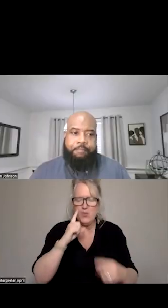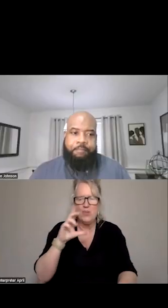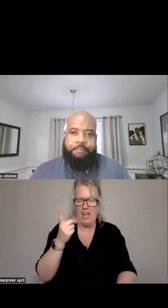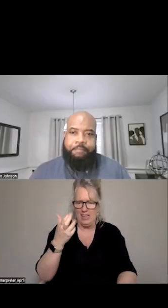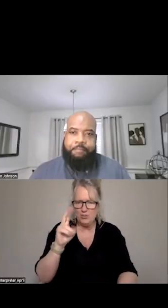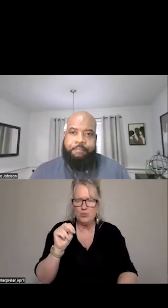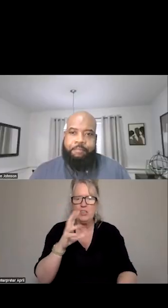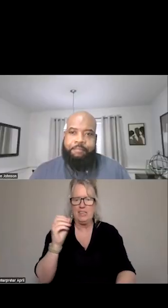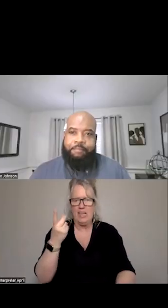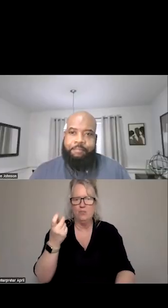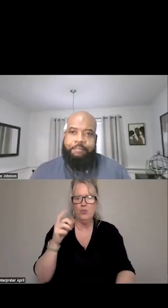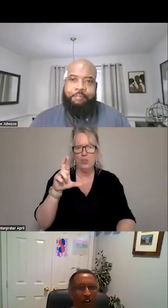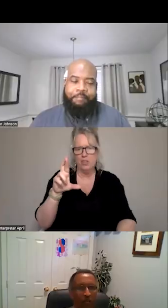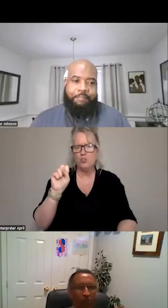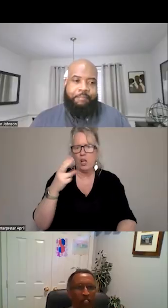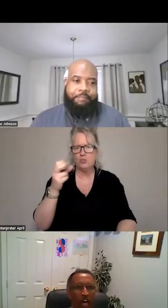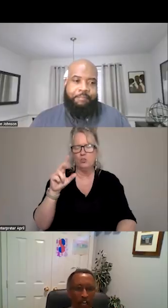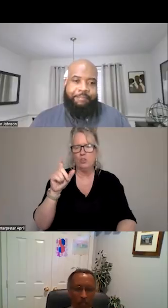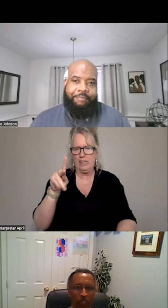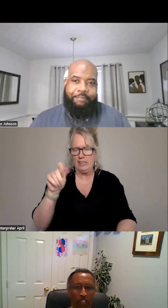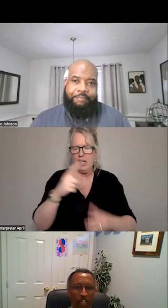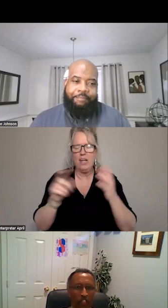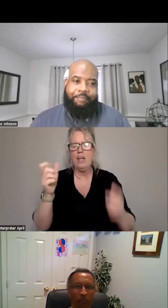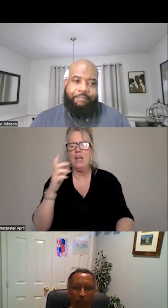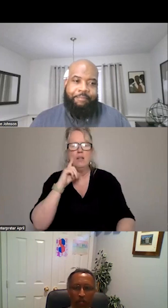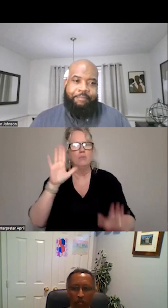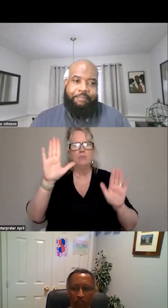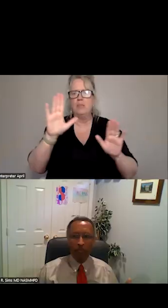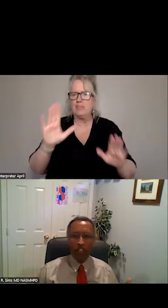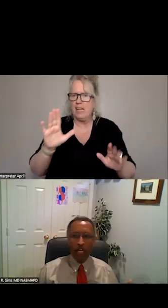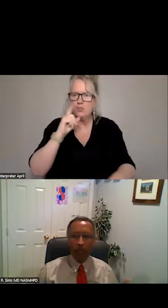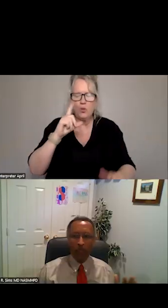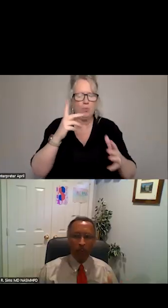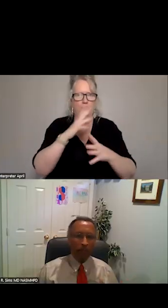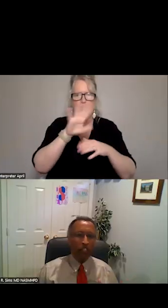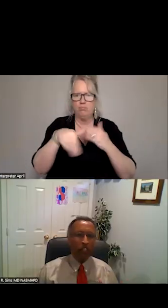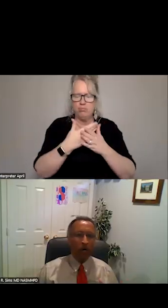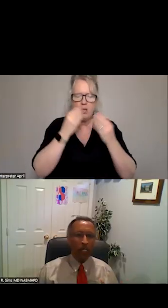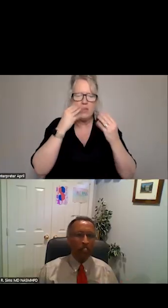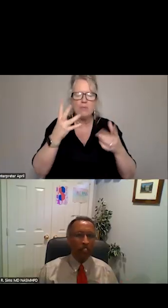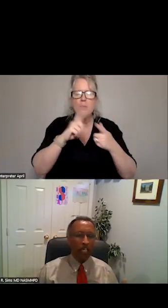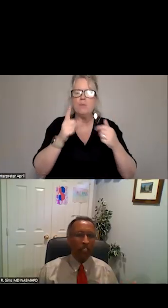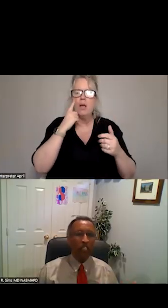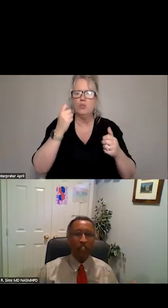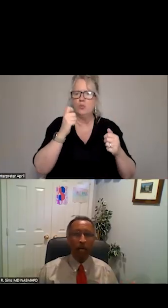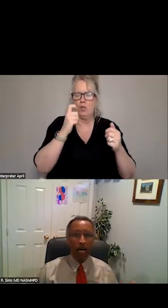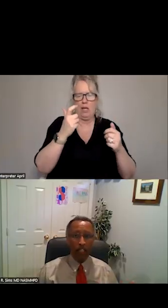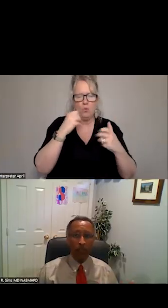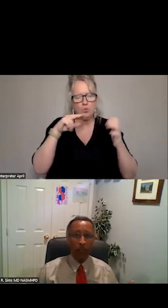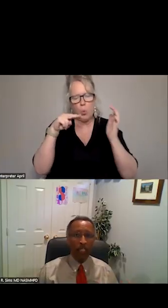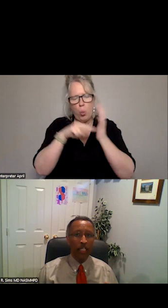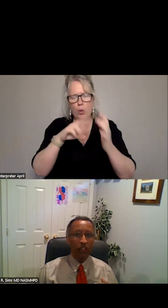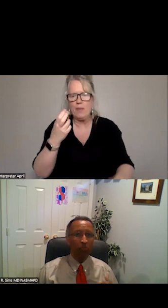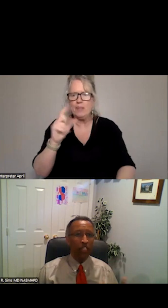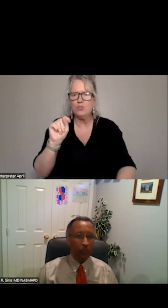Carlean and to Leanne. Spectacular presentation filled with information. I would reference you all to take a look in the chat box